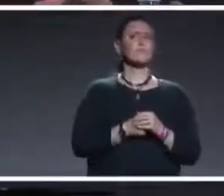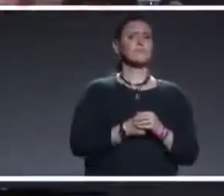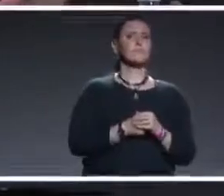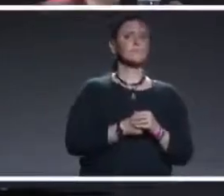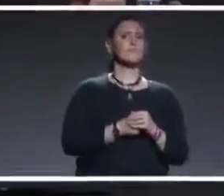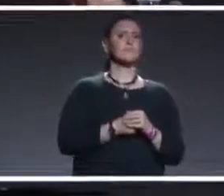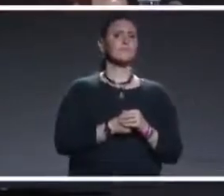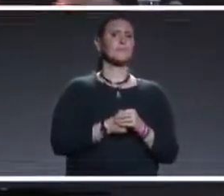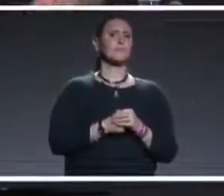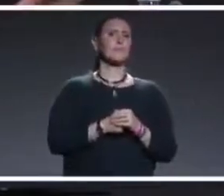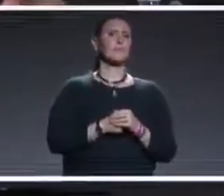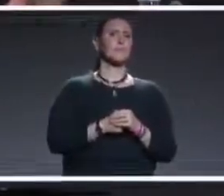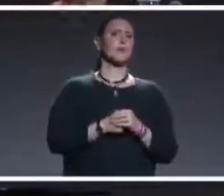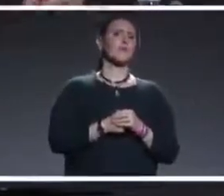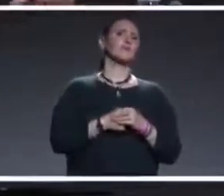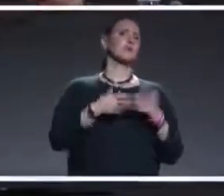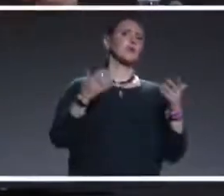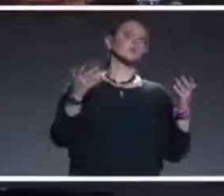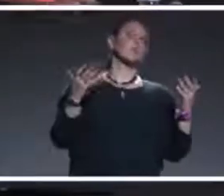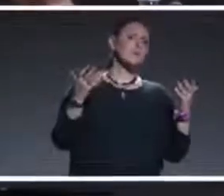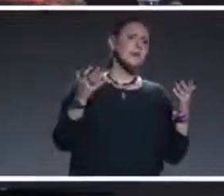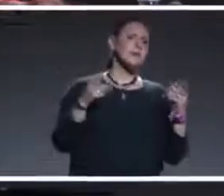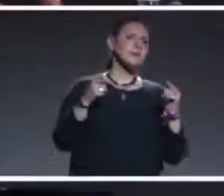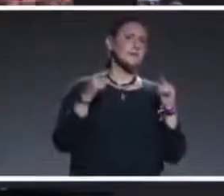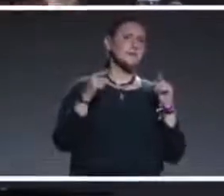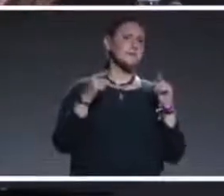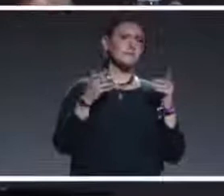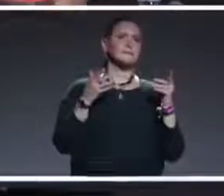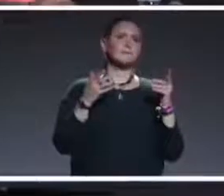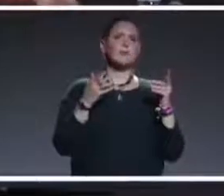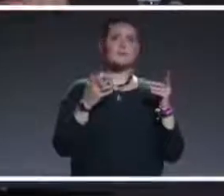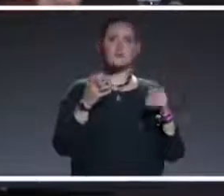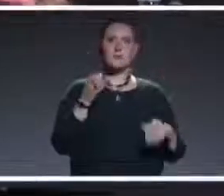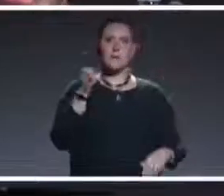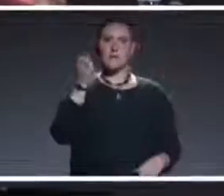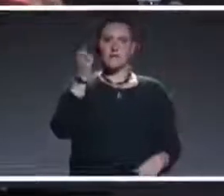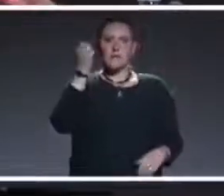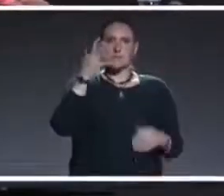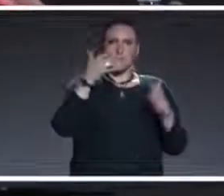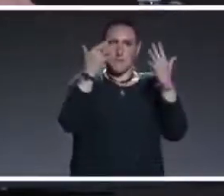you know, very mathematical in the